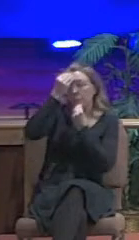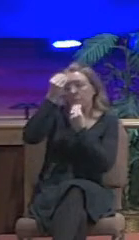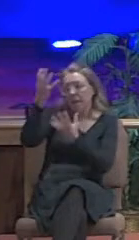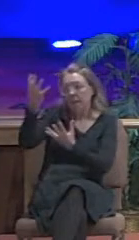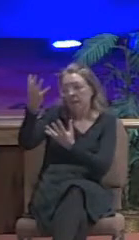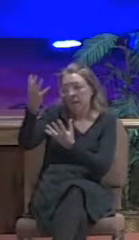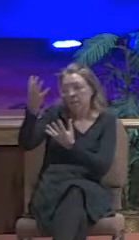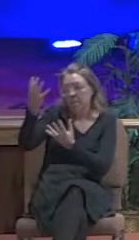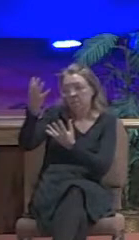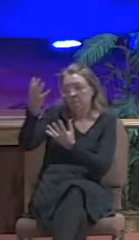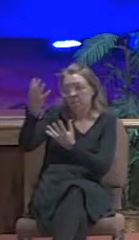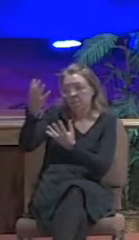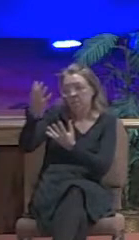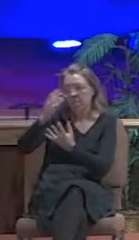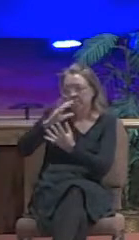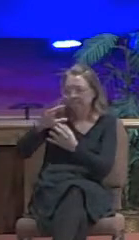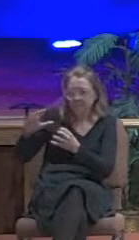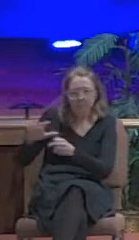completely.